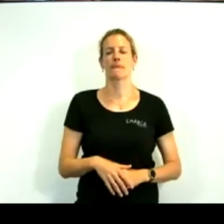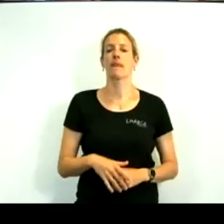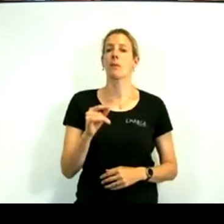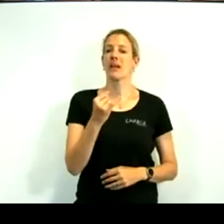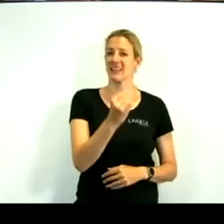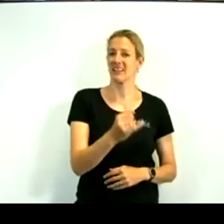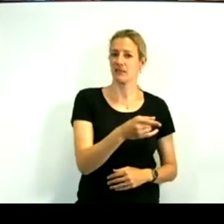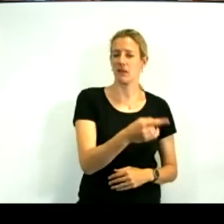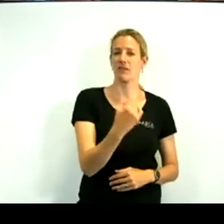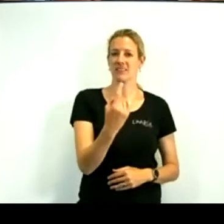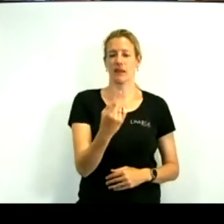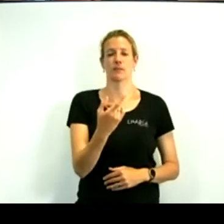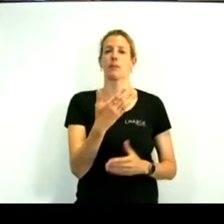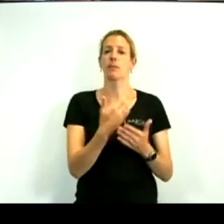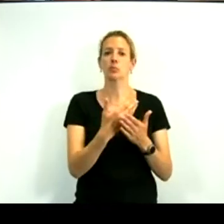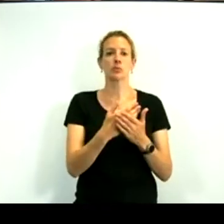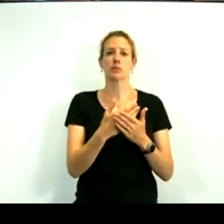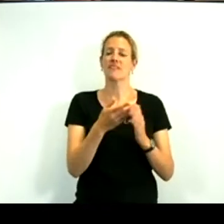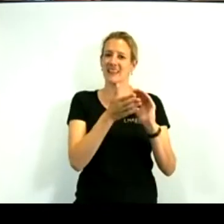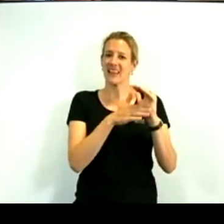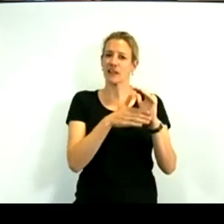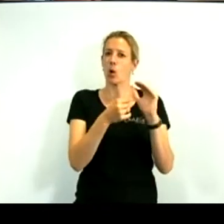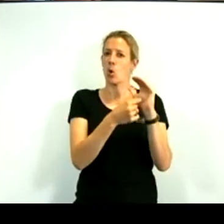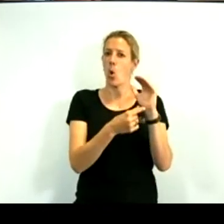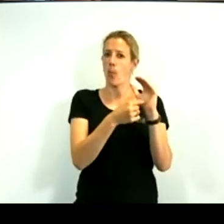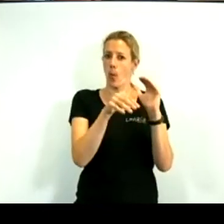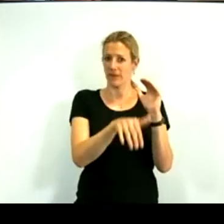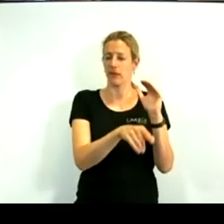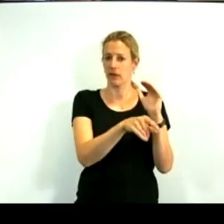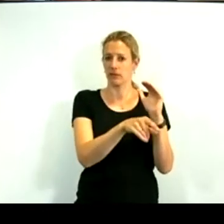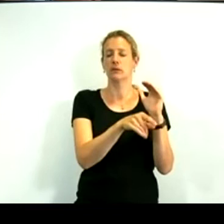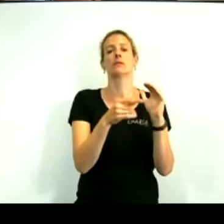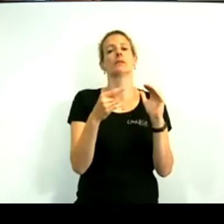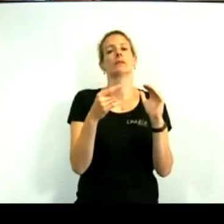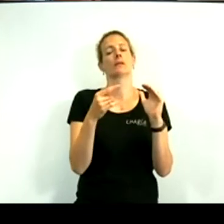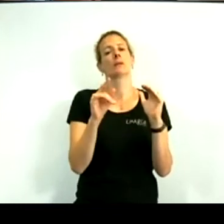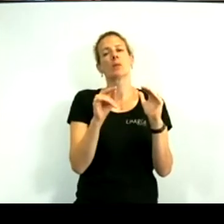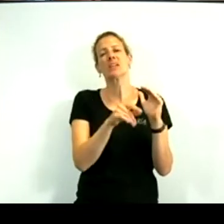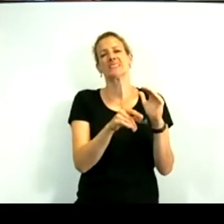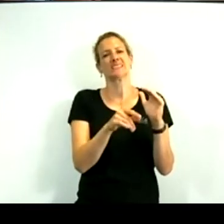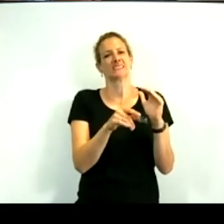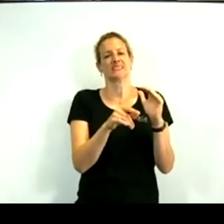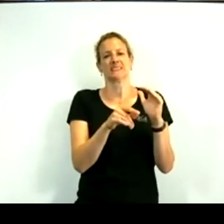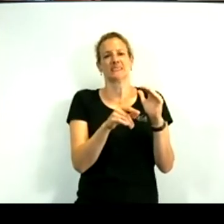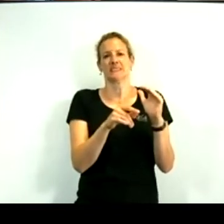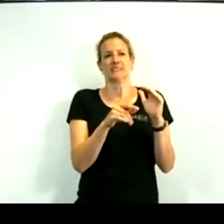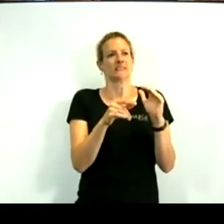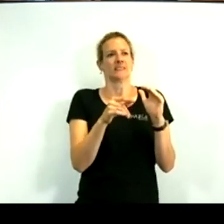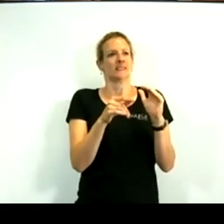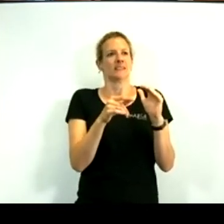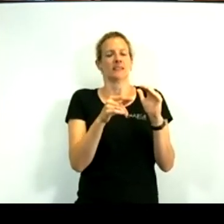be exposed to too much high impact, especially with the head. So you don't want head